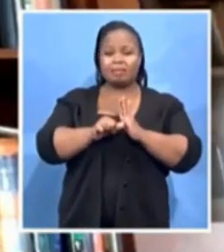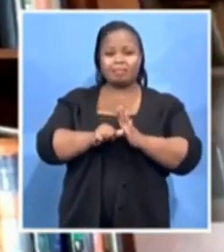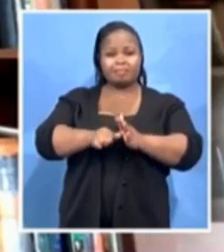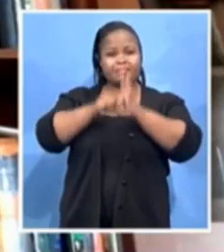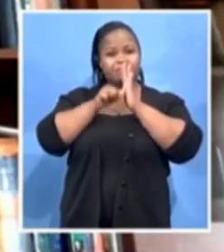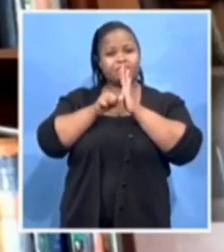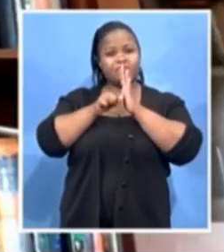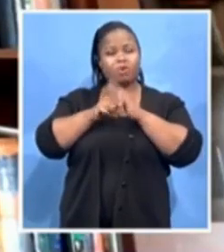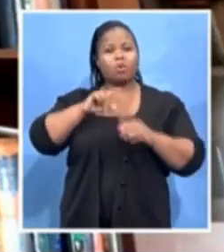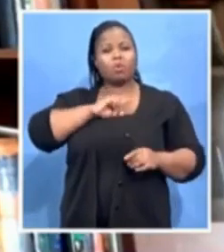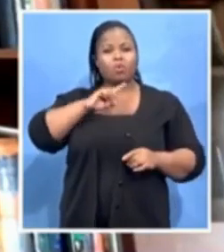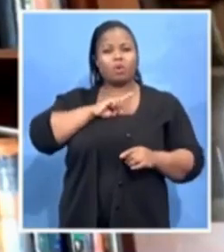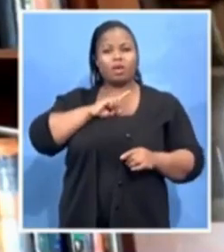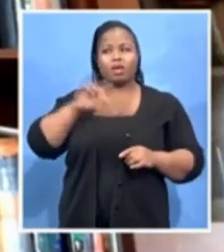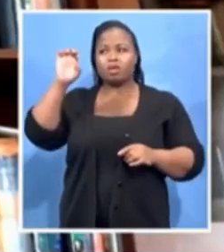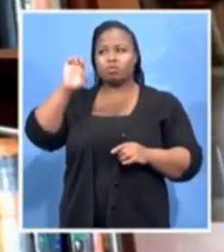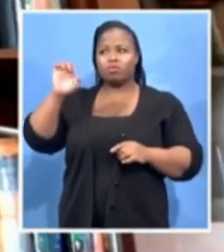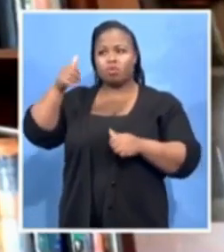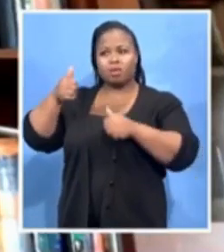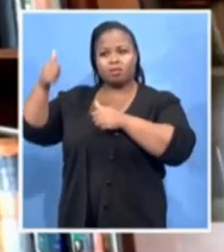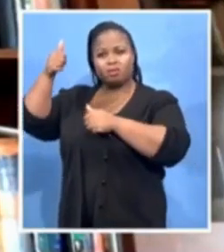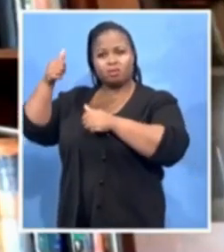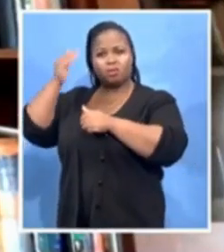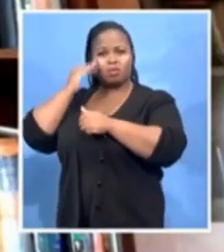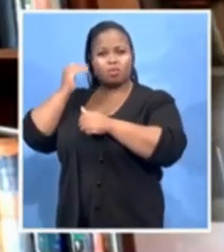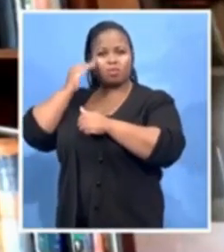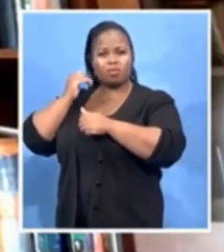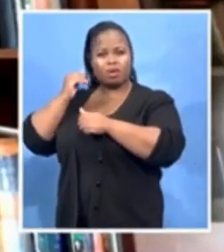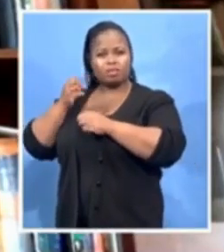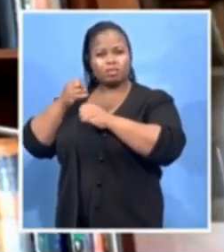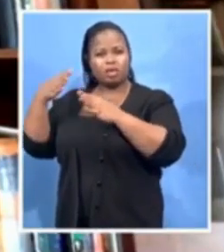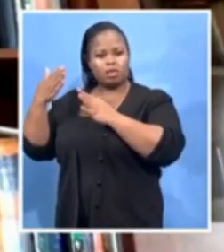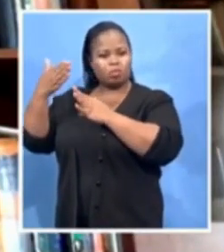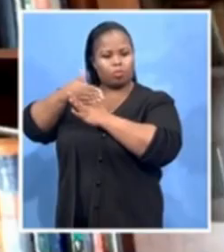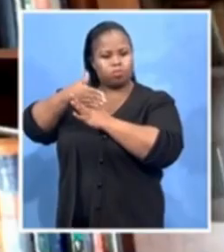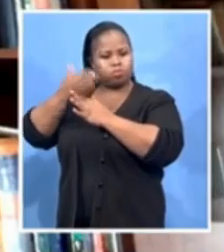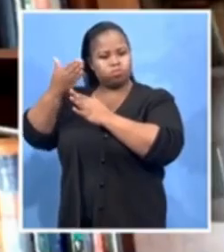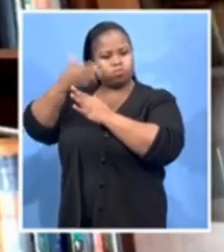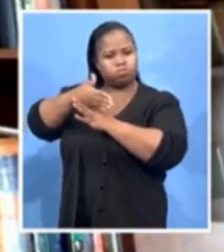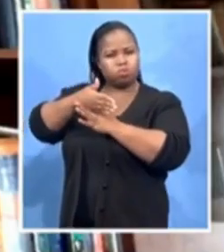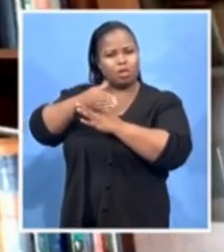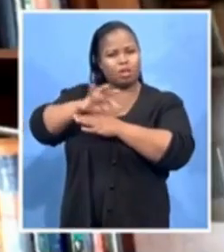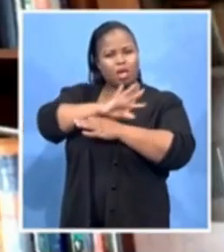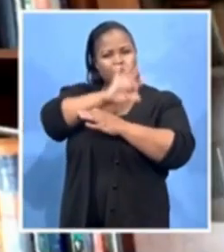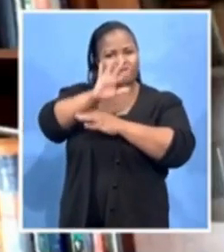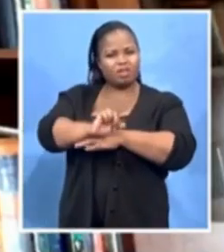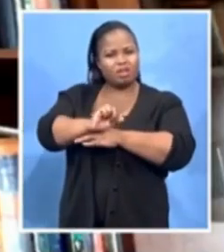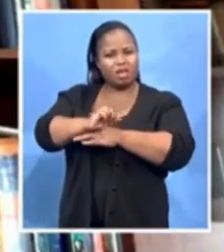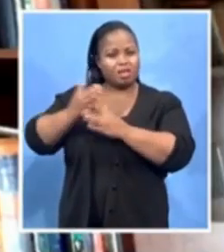to invade Africa in a very subtle